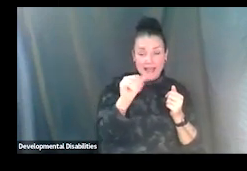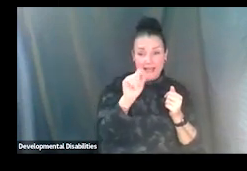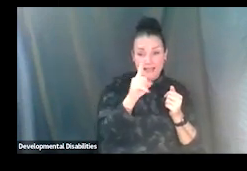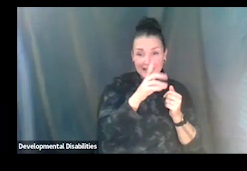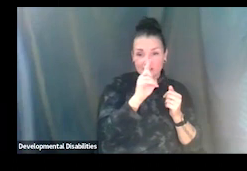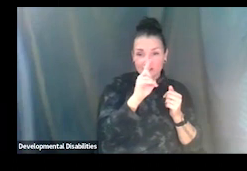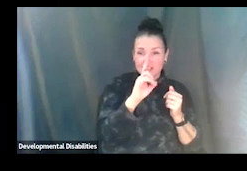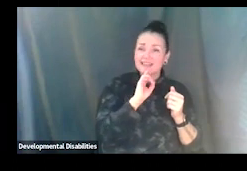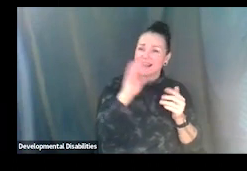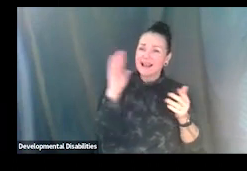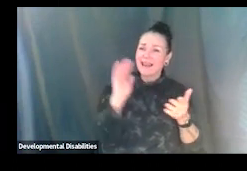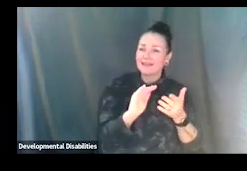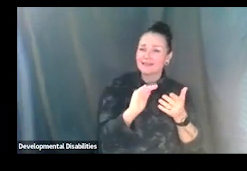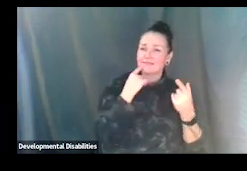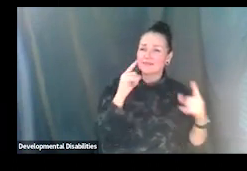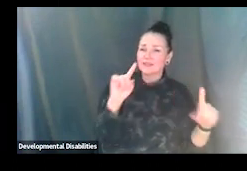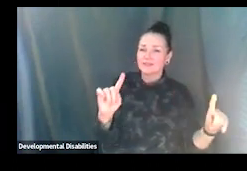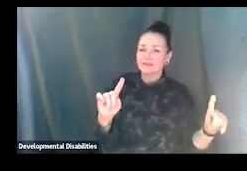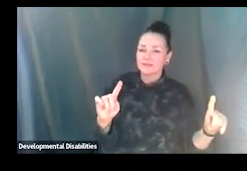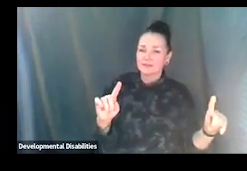as well.